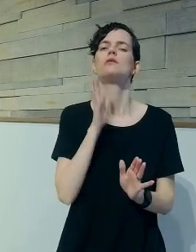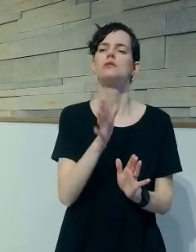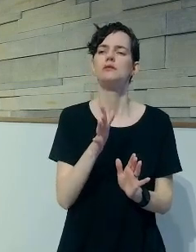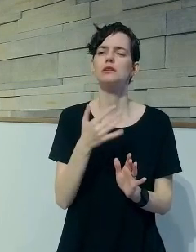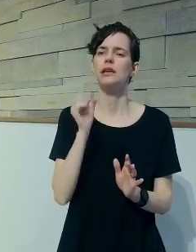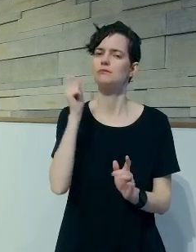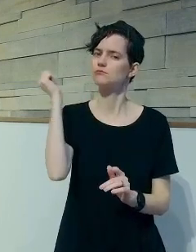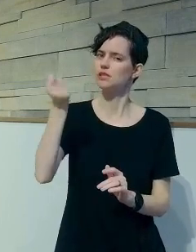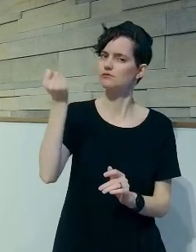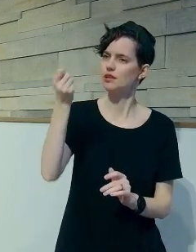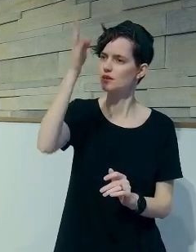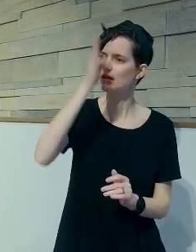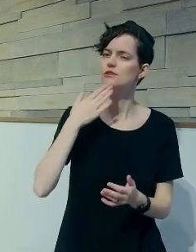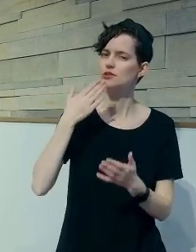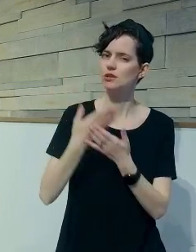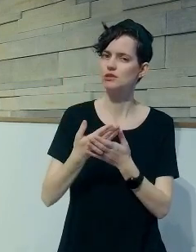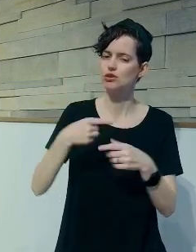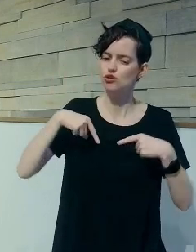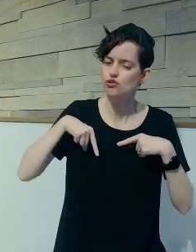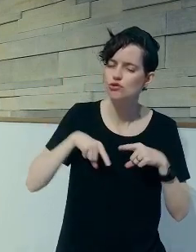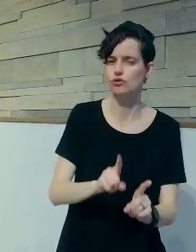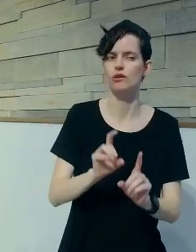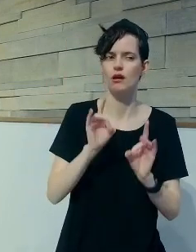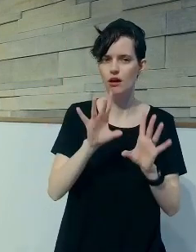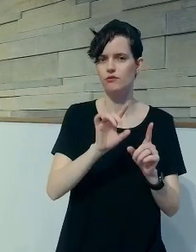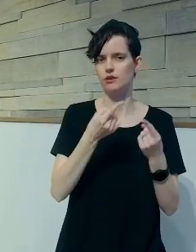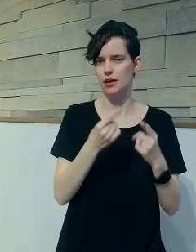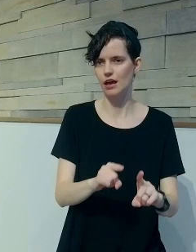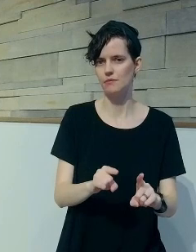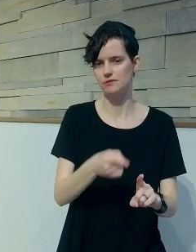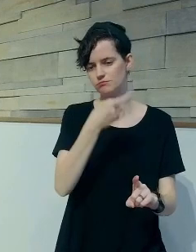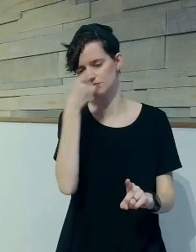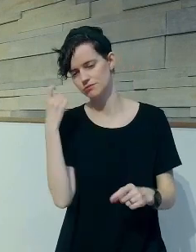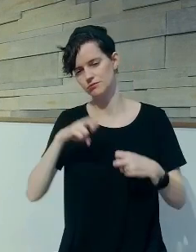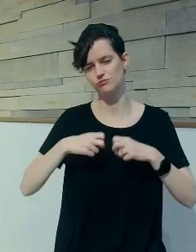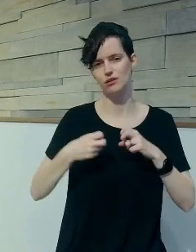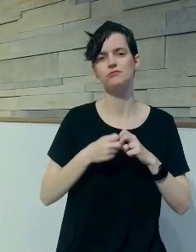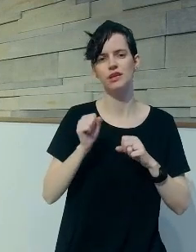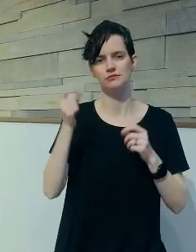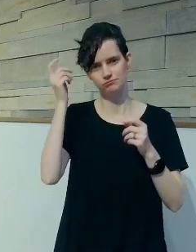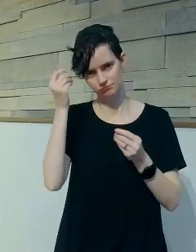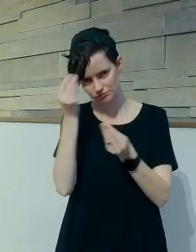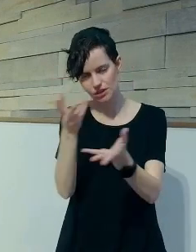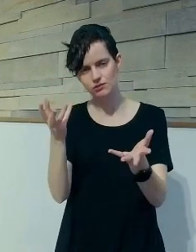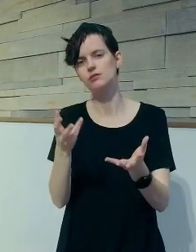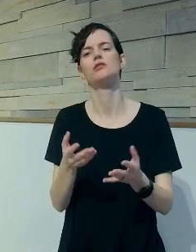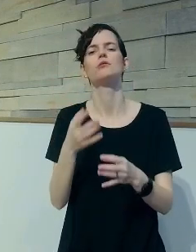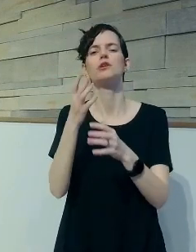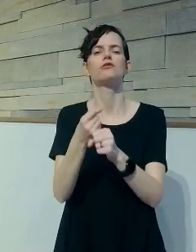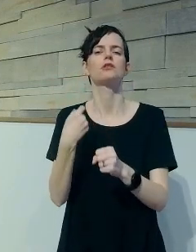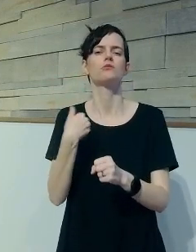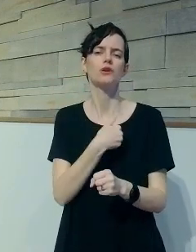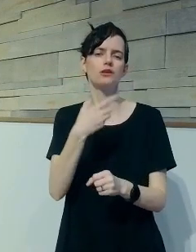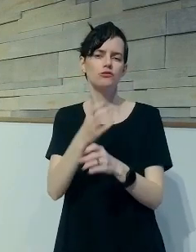able to testify of God's goodness in the midst of tragedy and trauma and problems. Folks, we trust people. Who do we